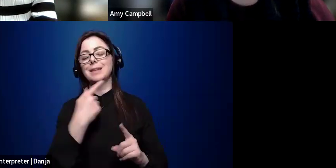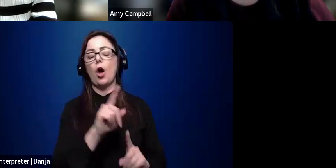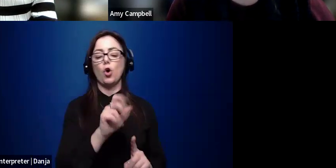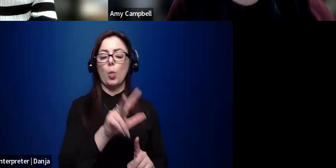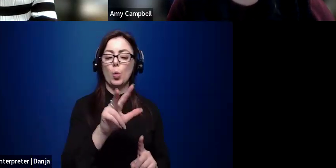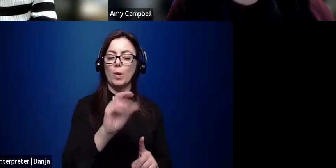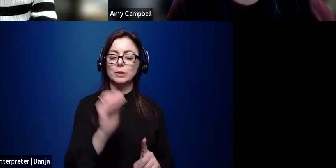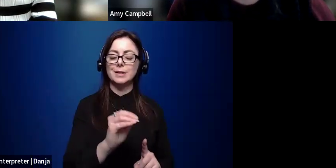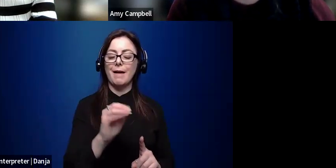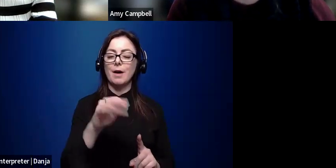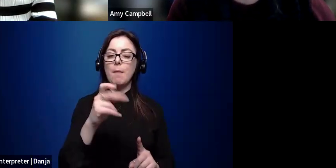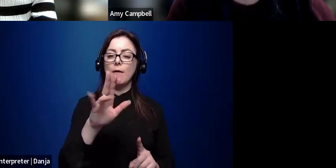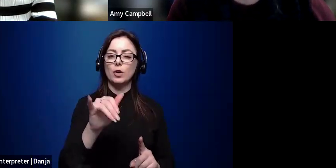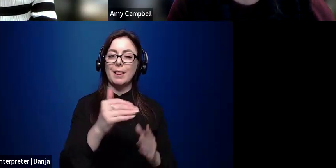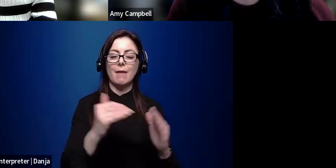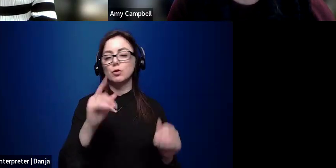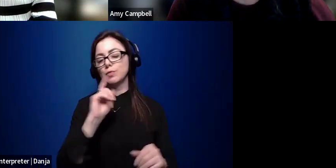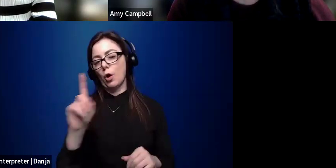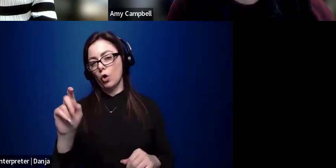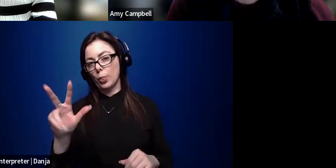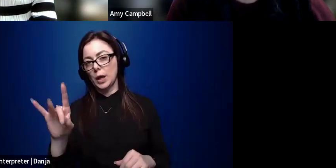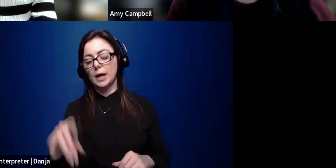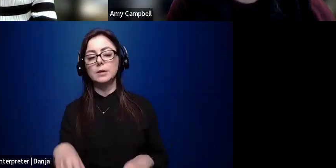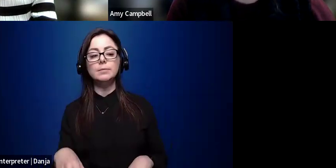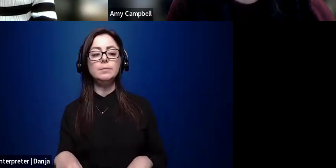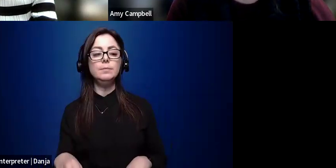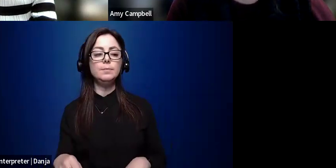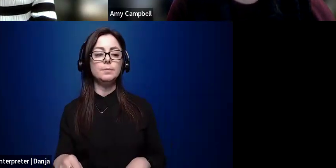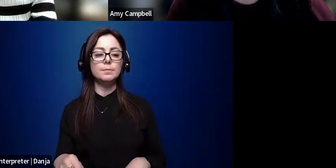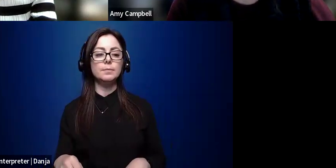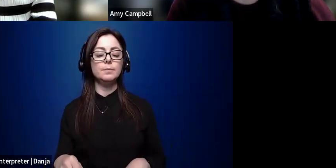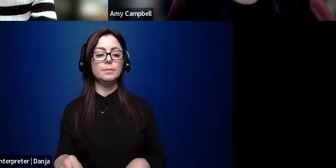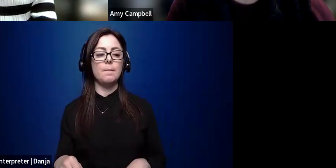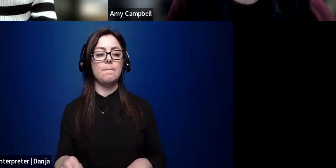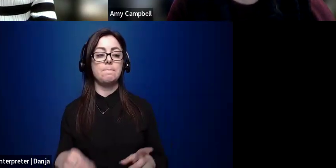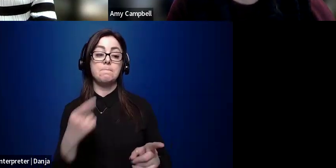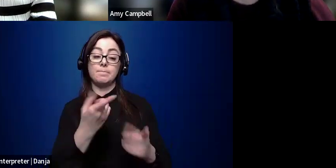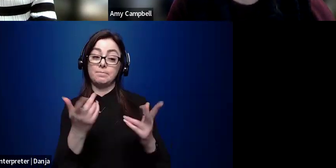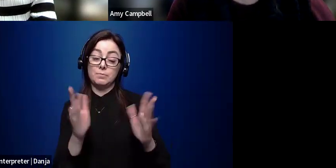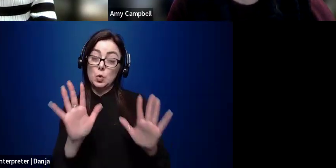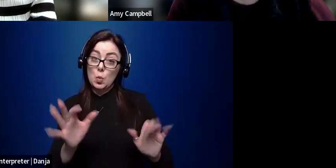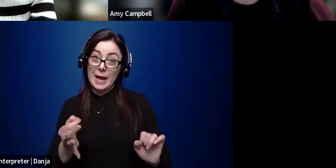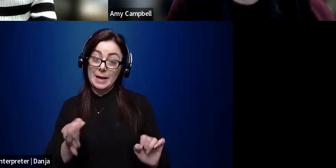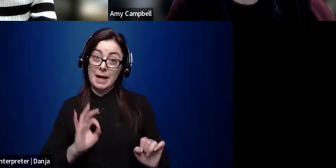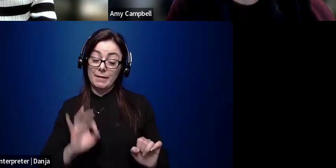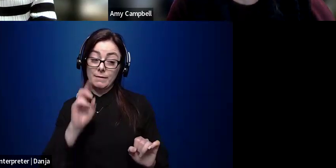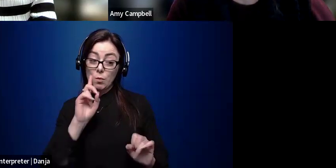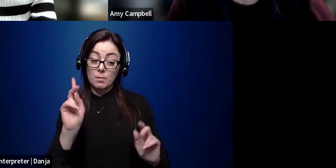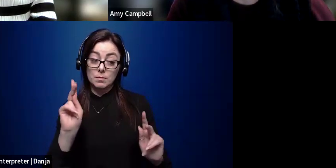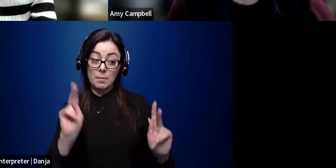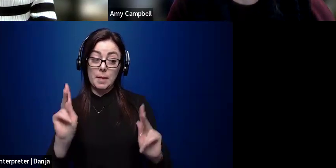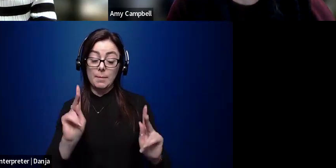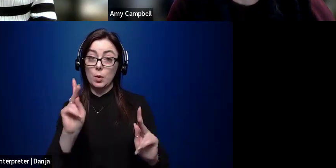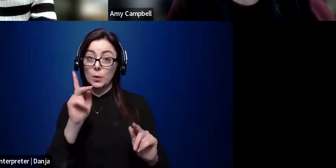It's 138% of Medicaid. And so this is a great benefit for people